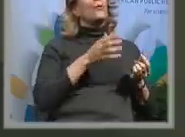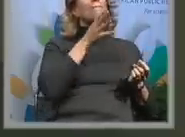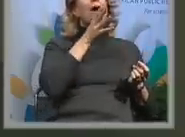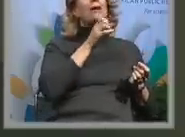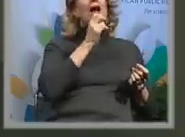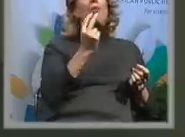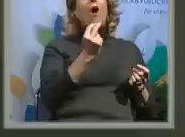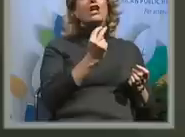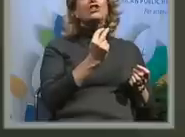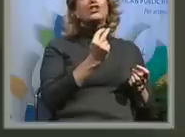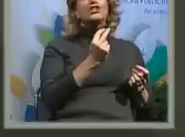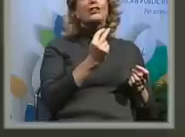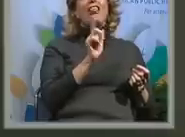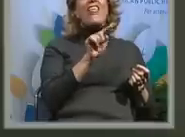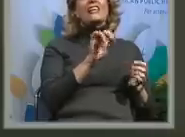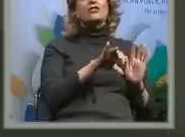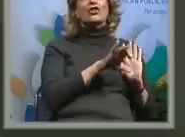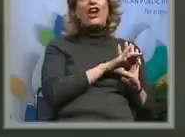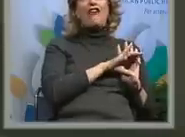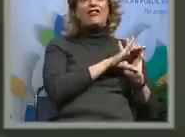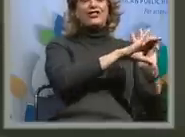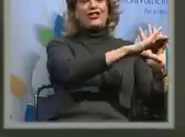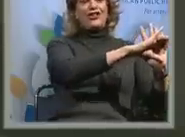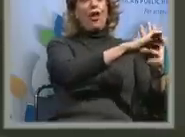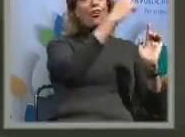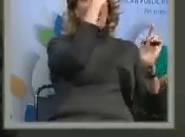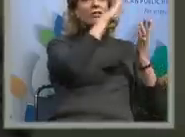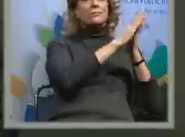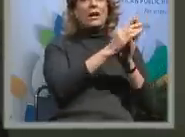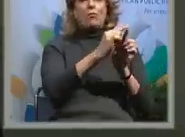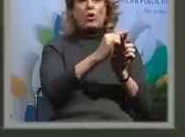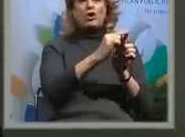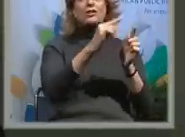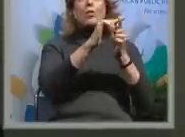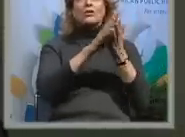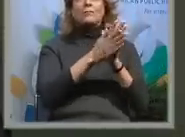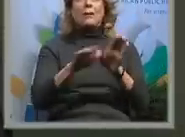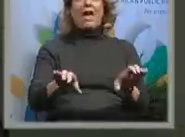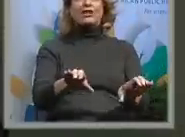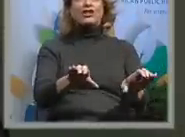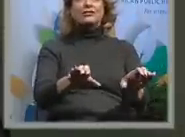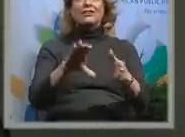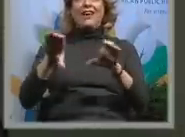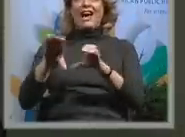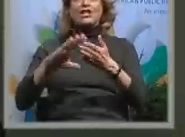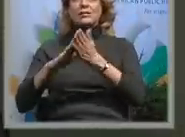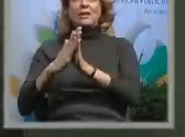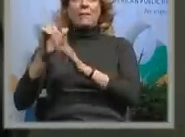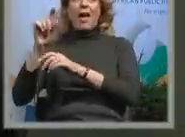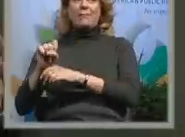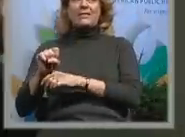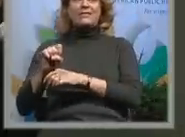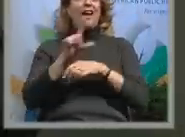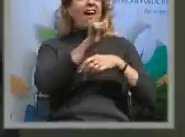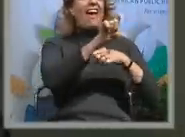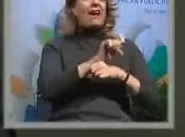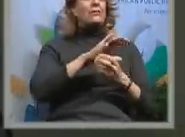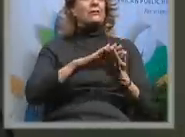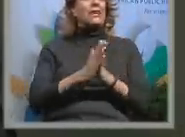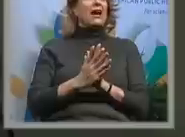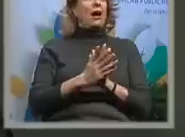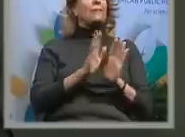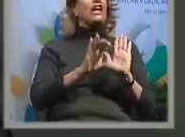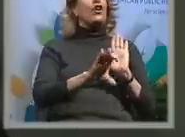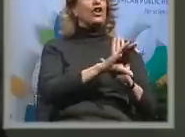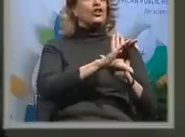there? There's your character. So thoughts become words. Words become actions. Actions become habits. Habits become